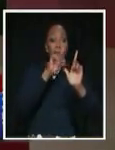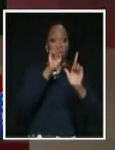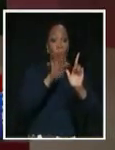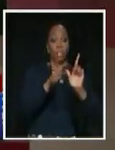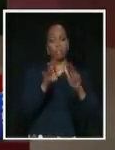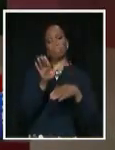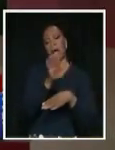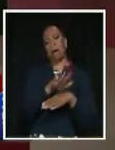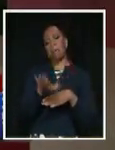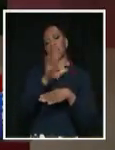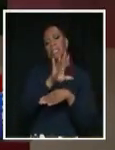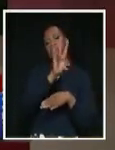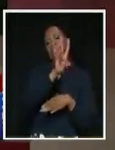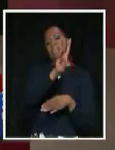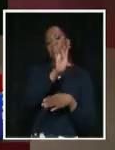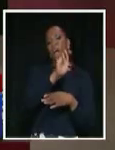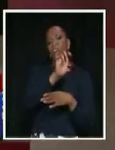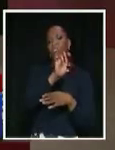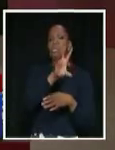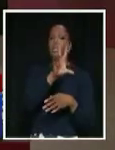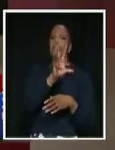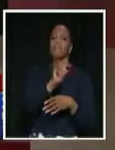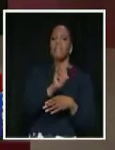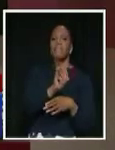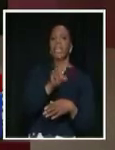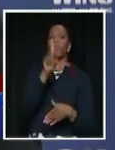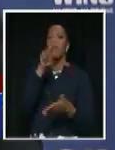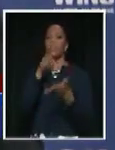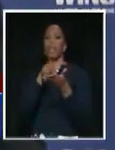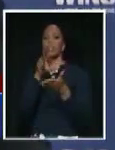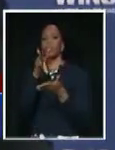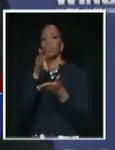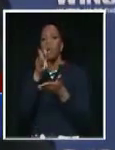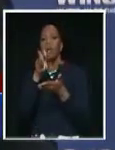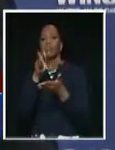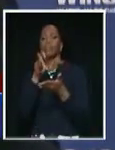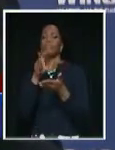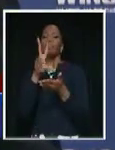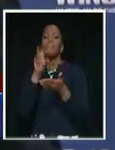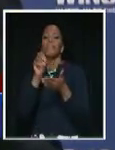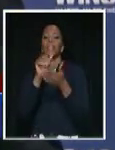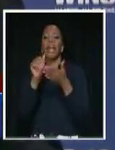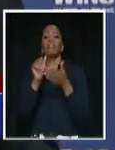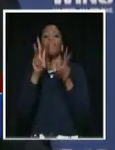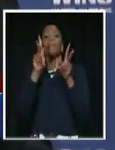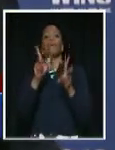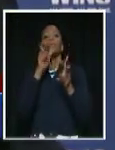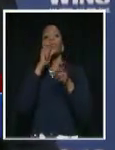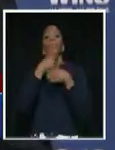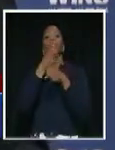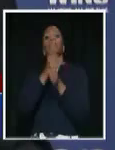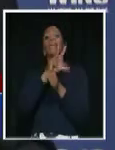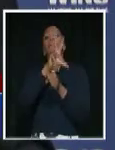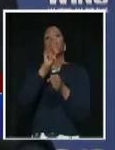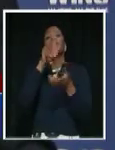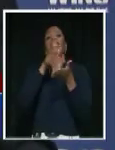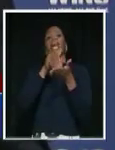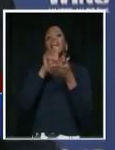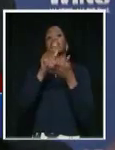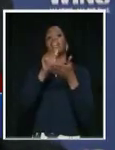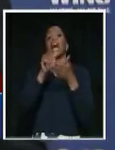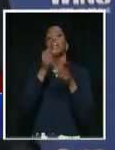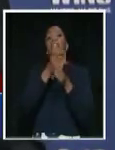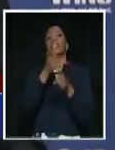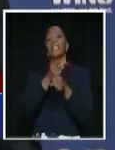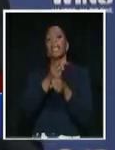between $750 and $1,250 for someone who's making $50,000 a year, and I'm presuming it's a family.